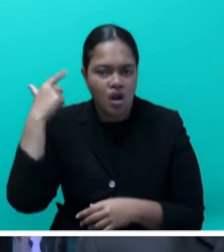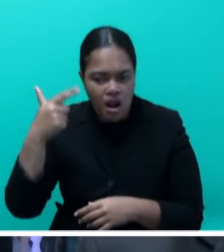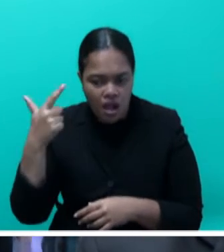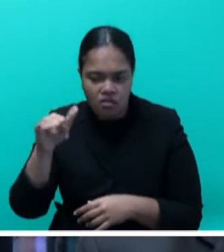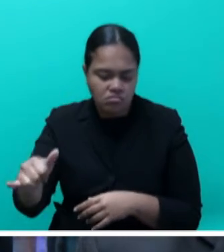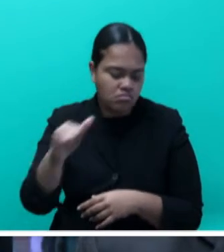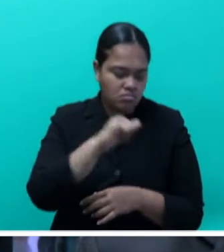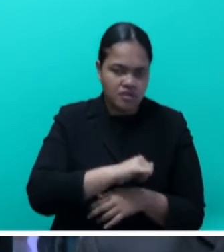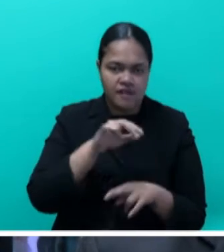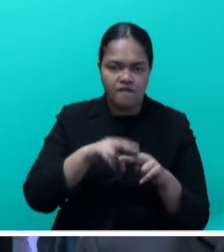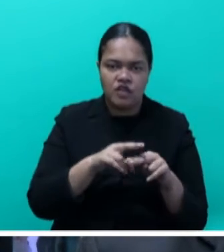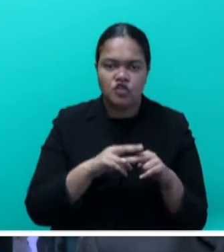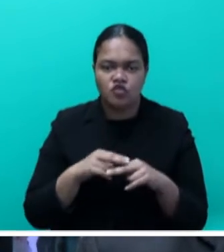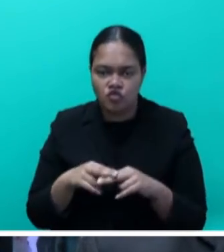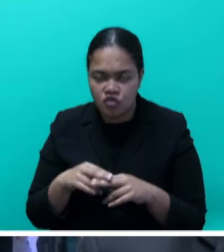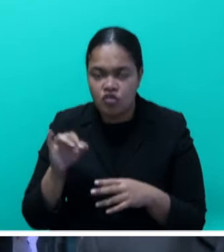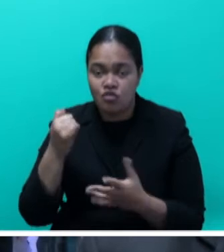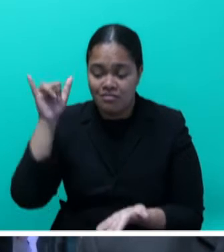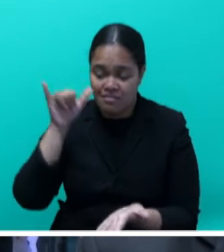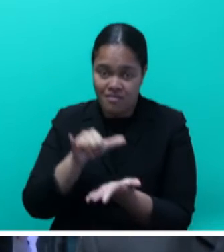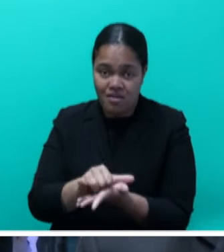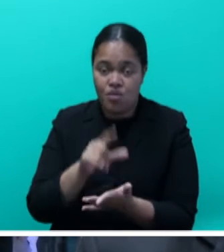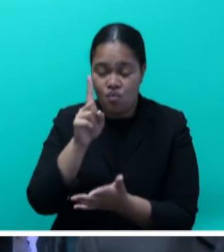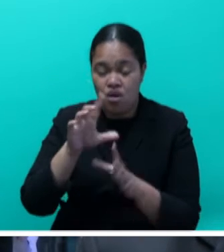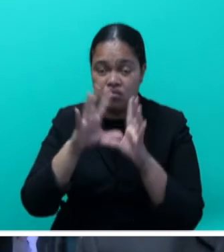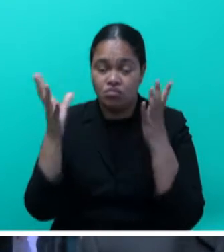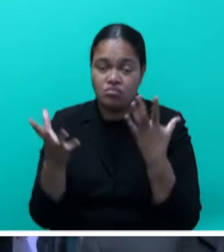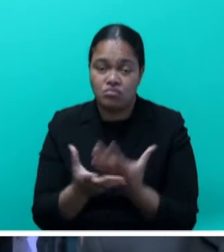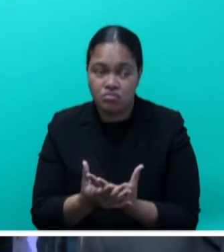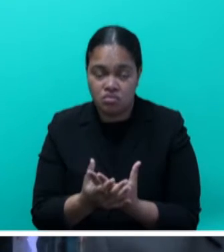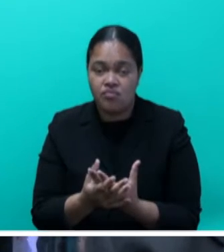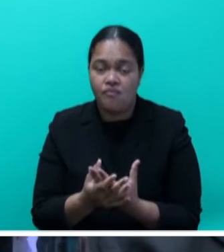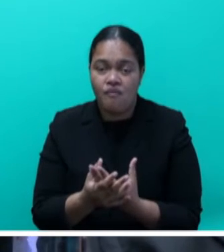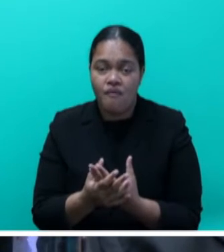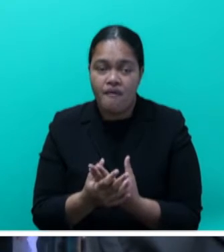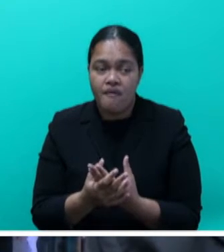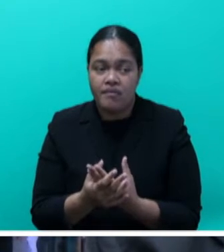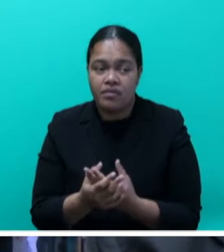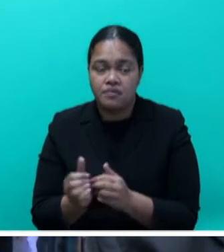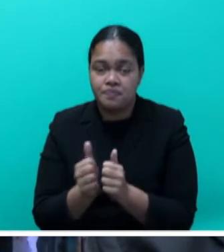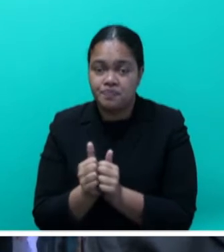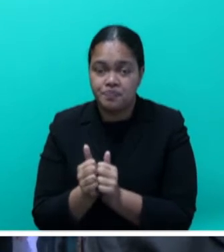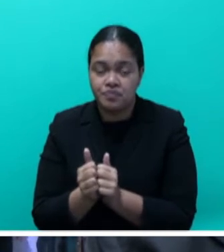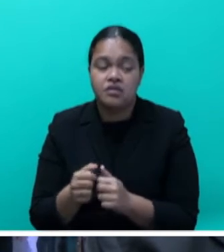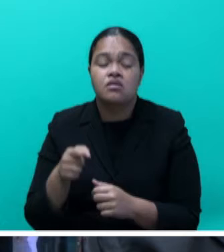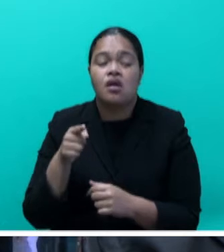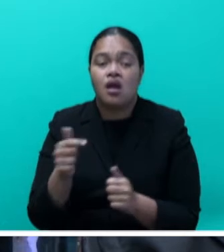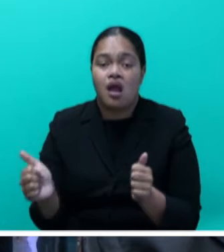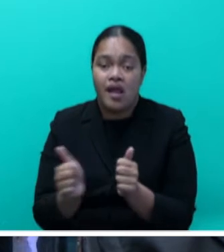Speaker. The airlines in the One World Alliance include Alaska